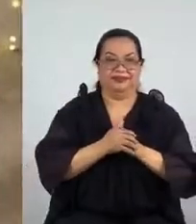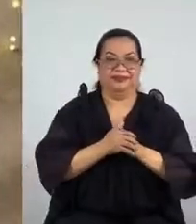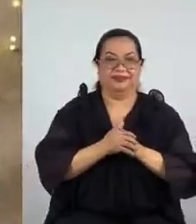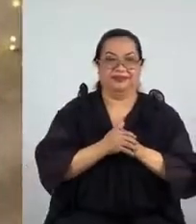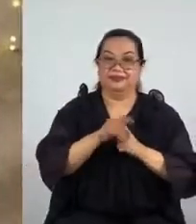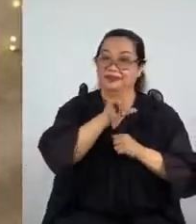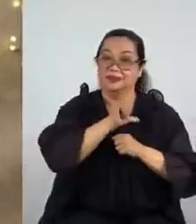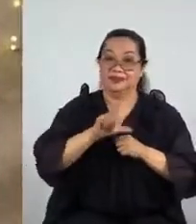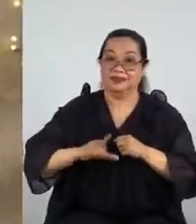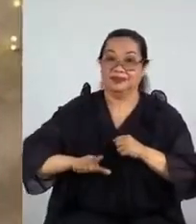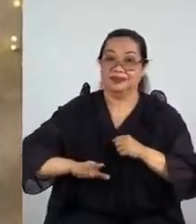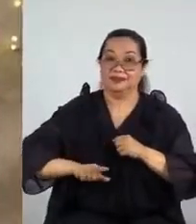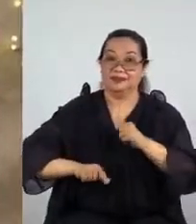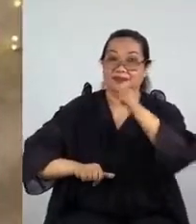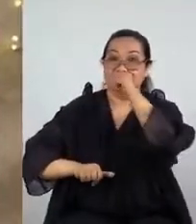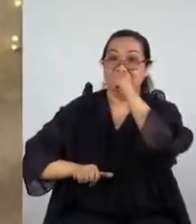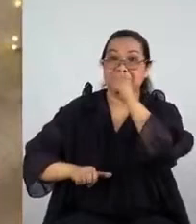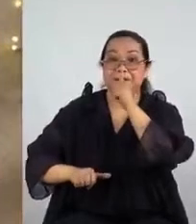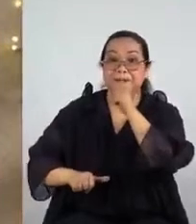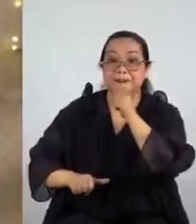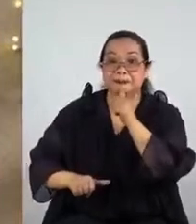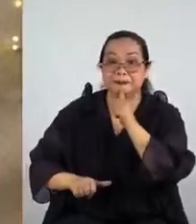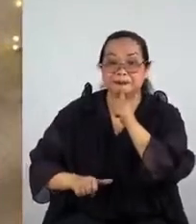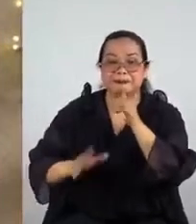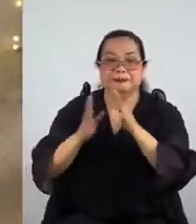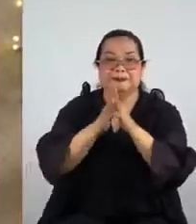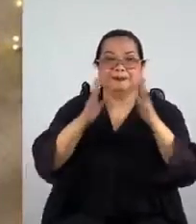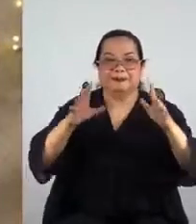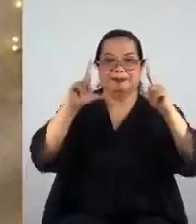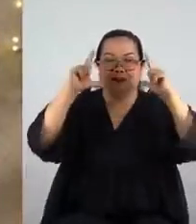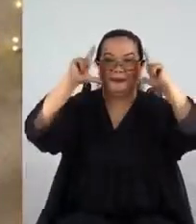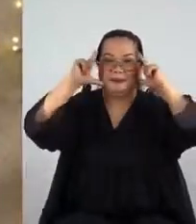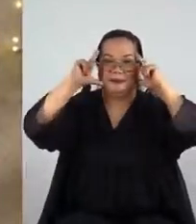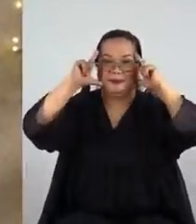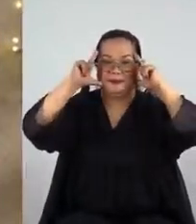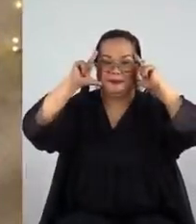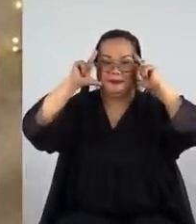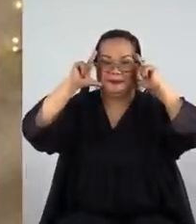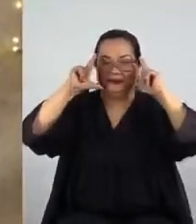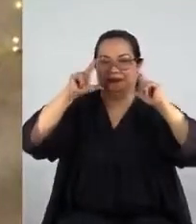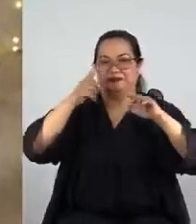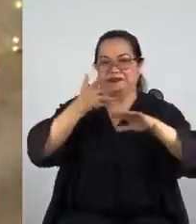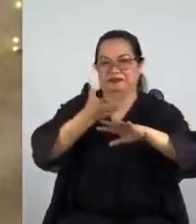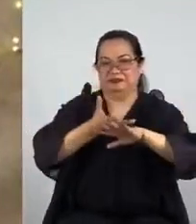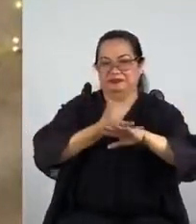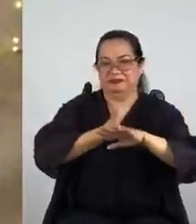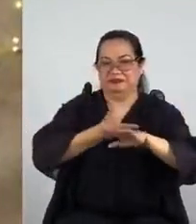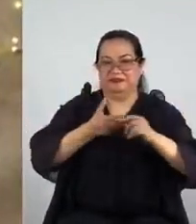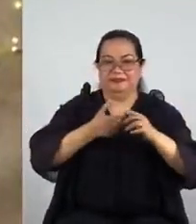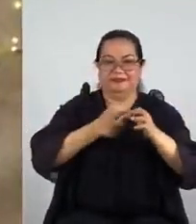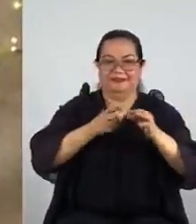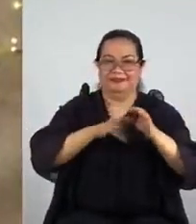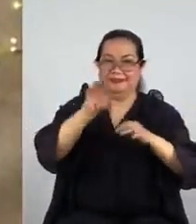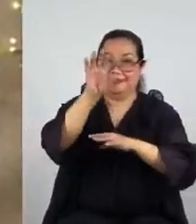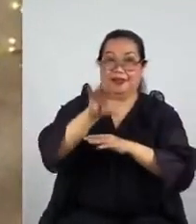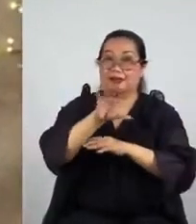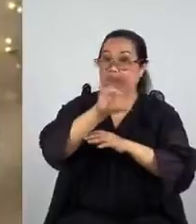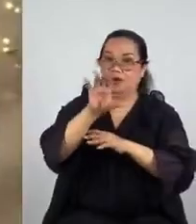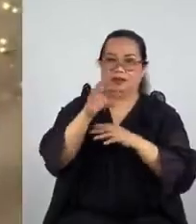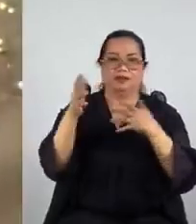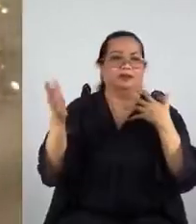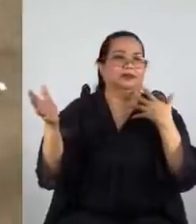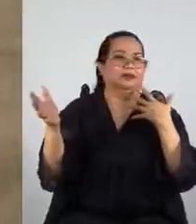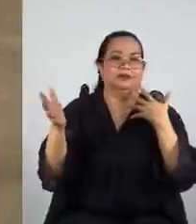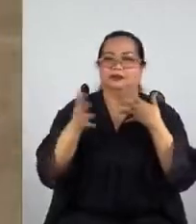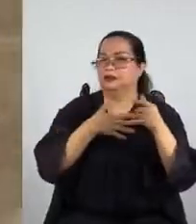The Lord endured much shame and humiliation, but he counted the shame of the cross as nothing